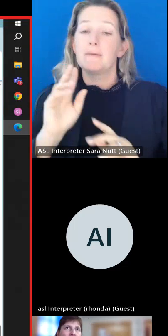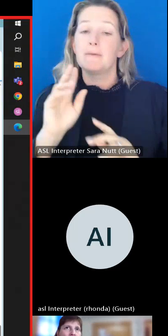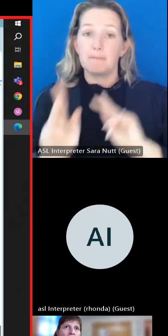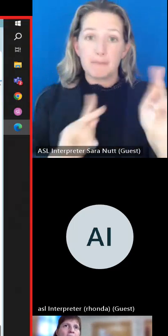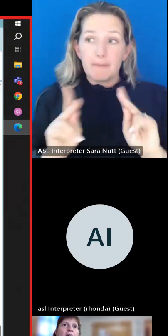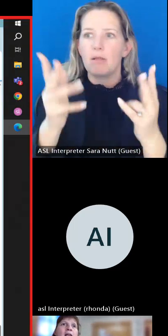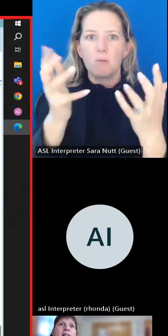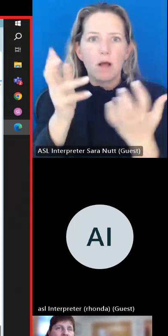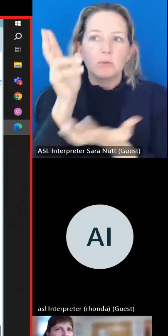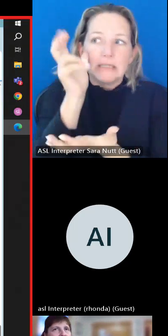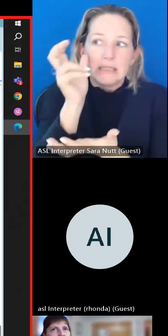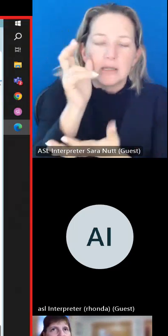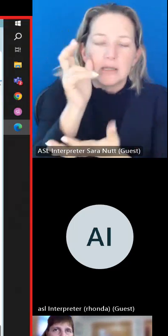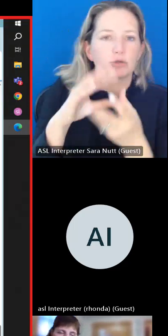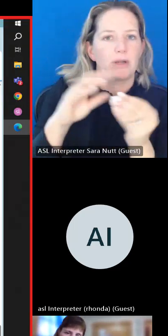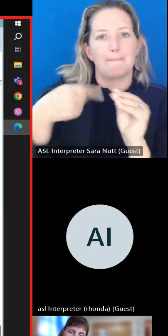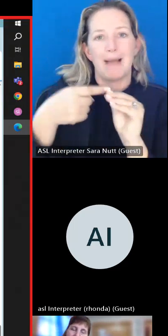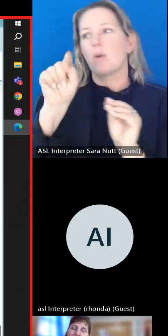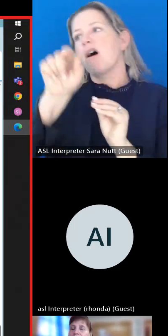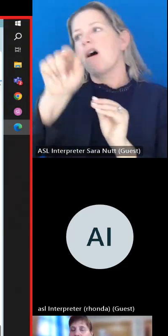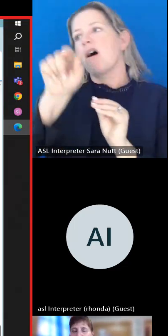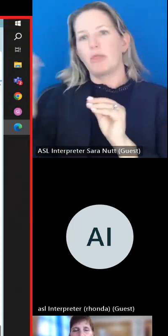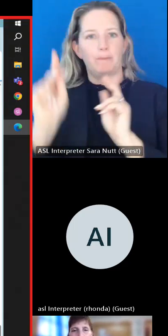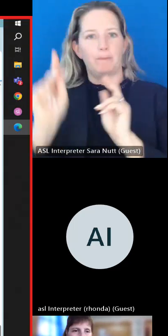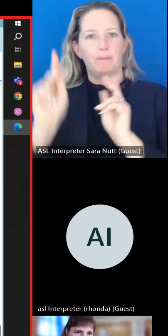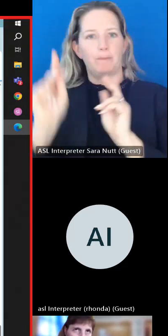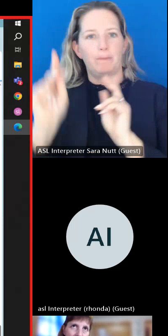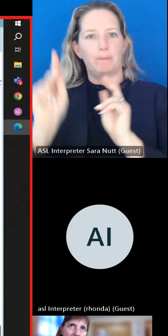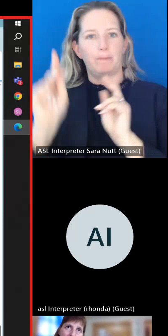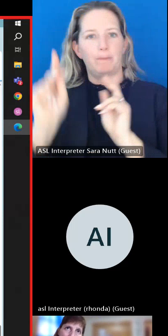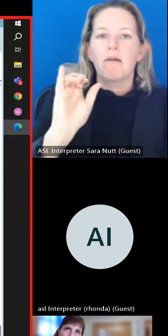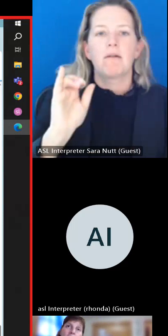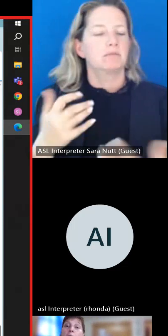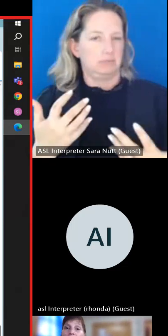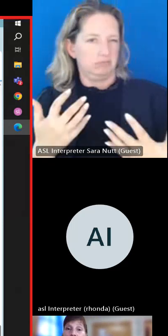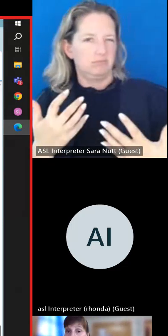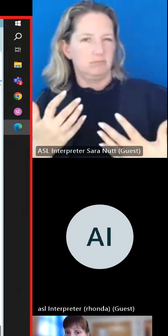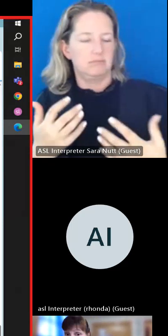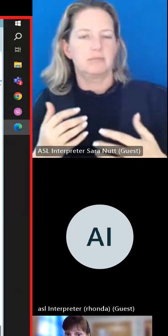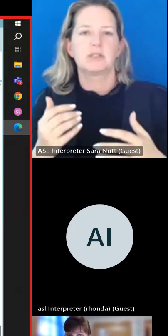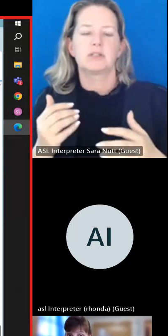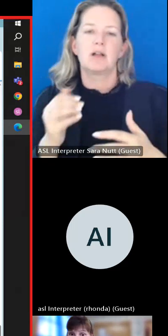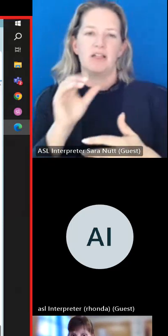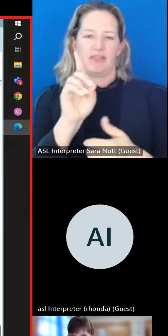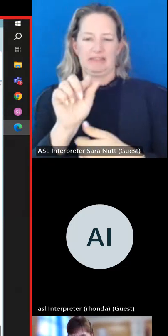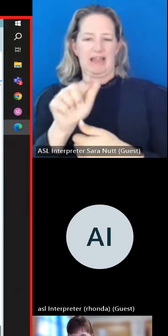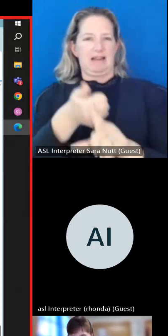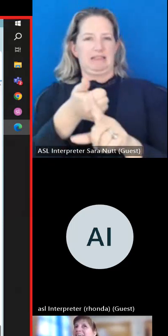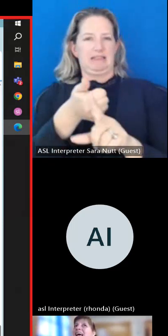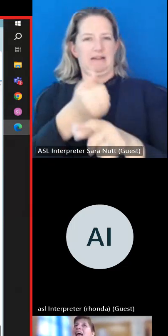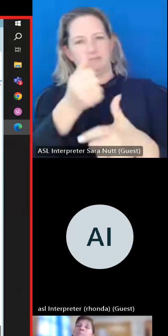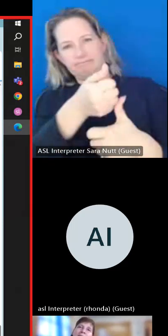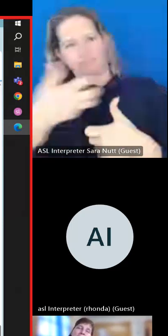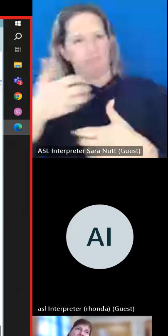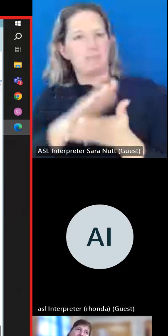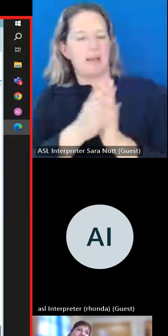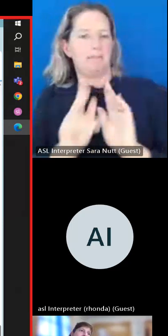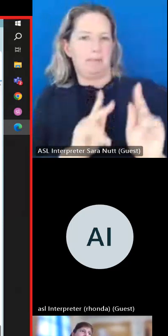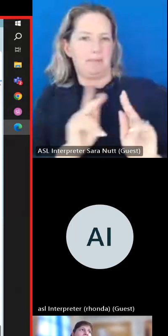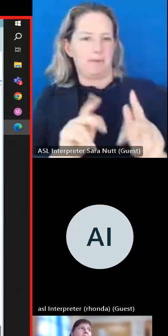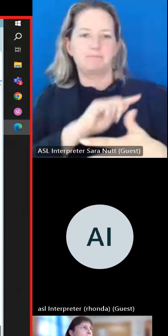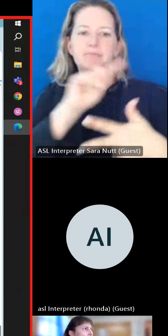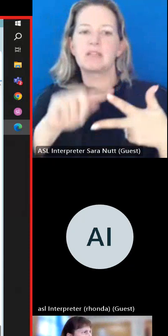people. The second way is to do what she calls marvel at the magnitude. And by